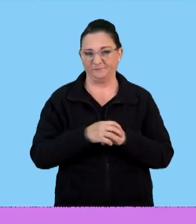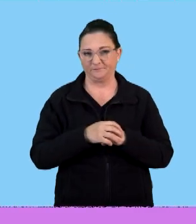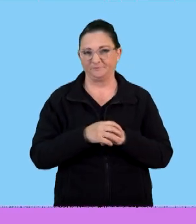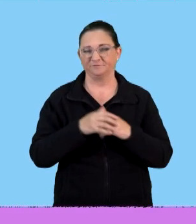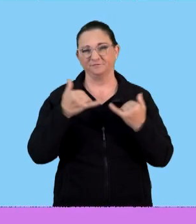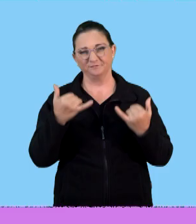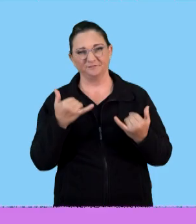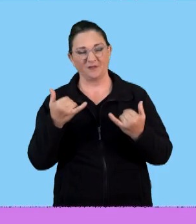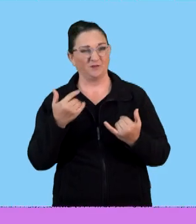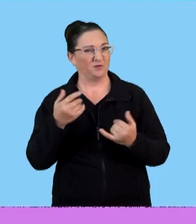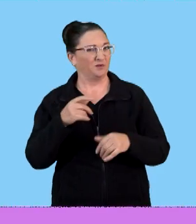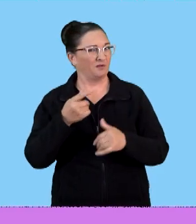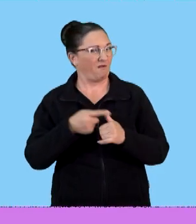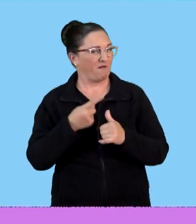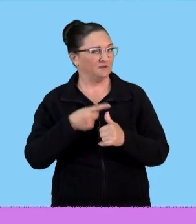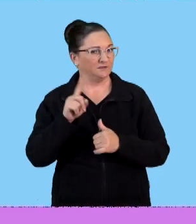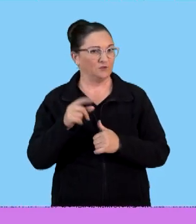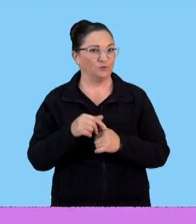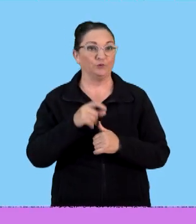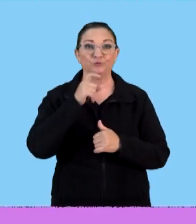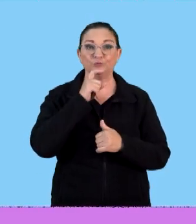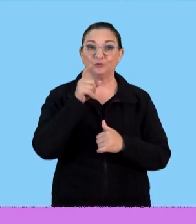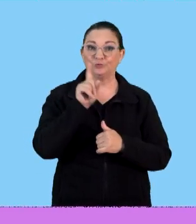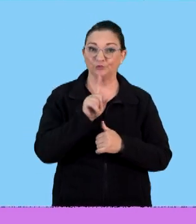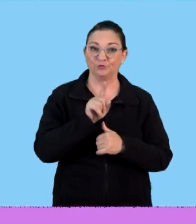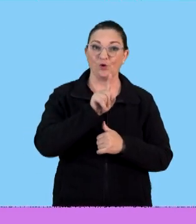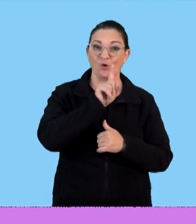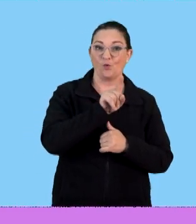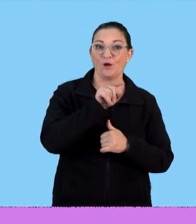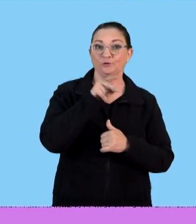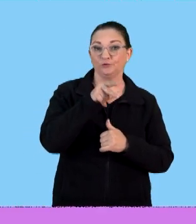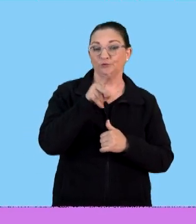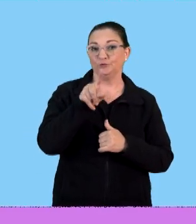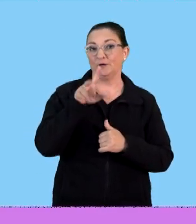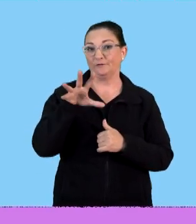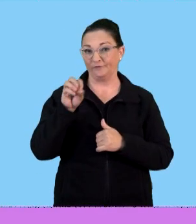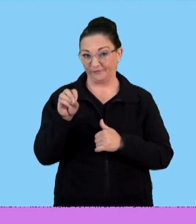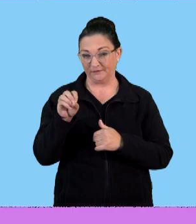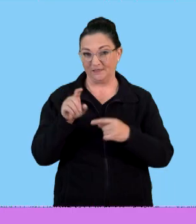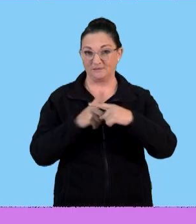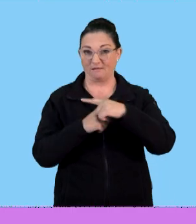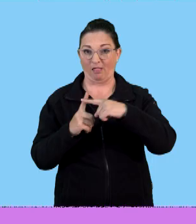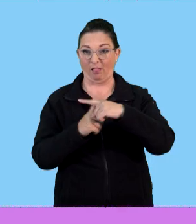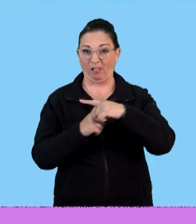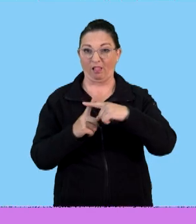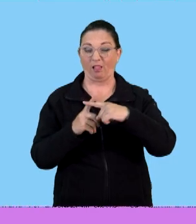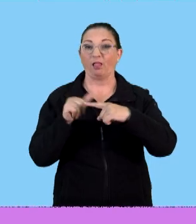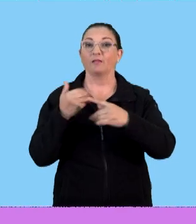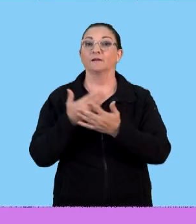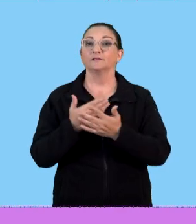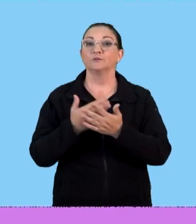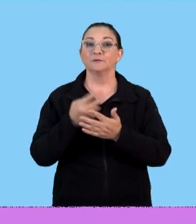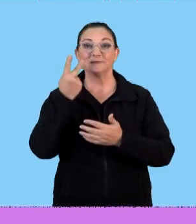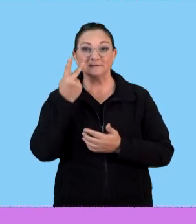is the question we need to answer? It says here, use the scale of 1:150 to determine the perimeter